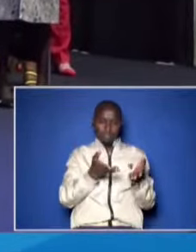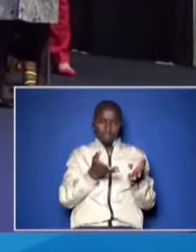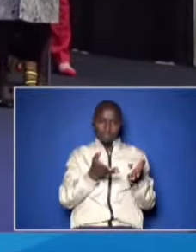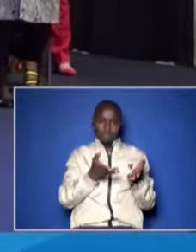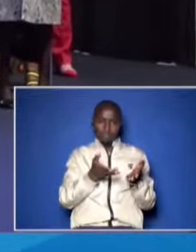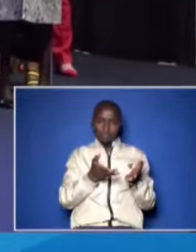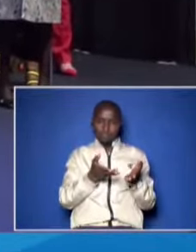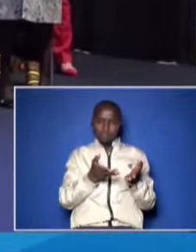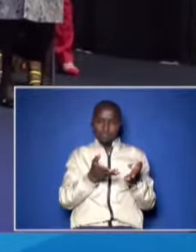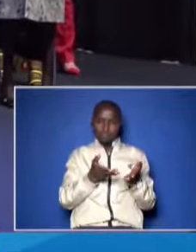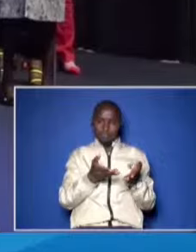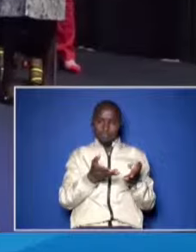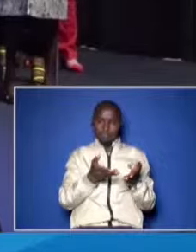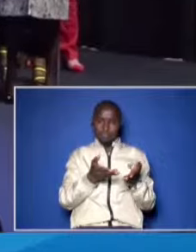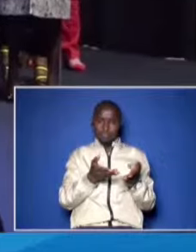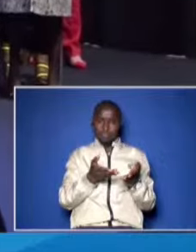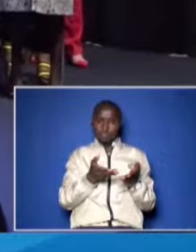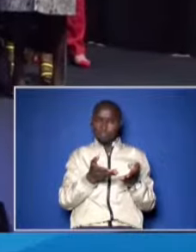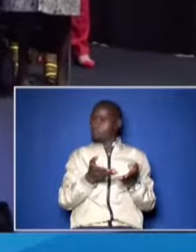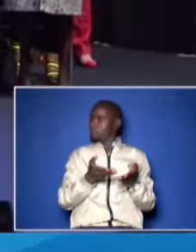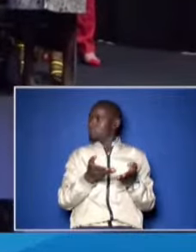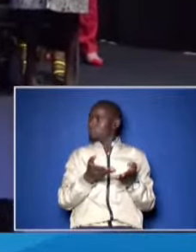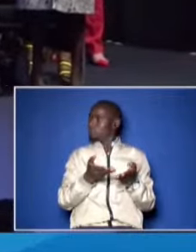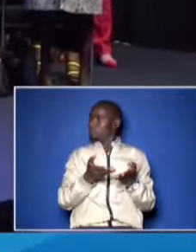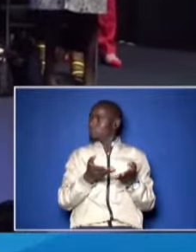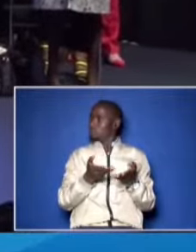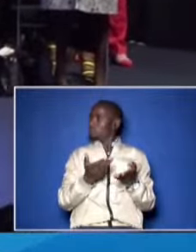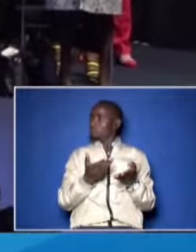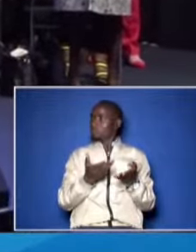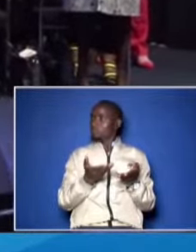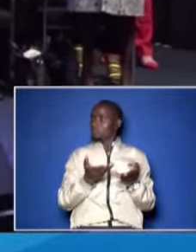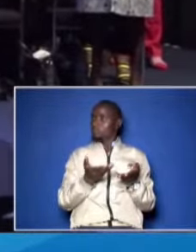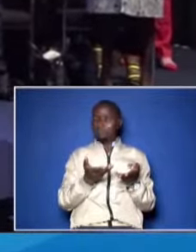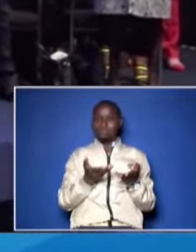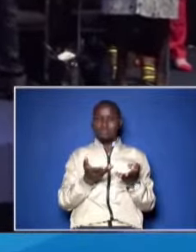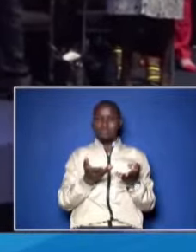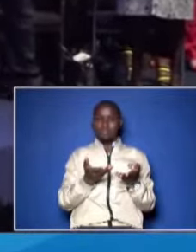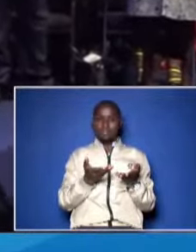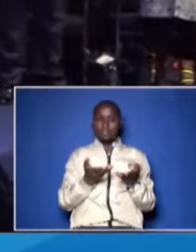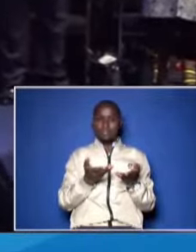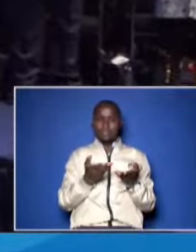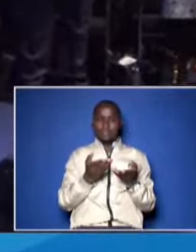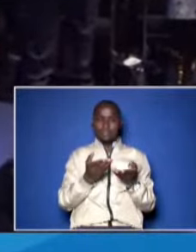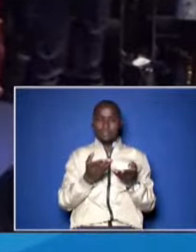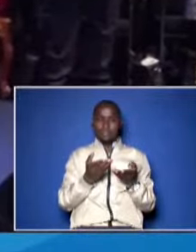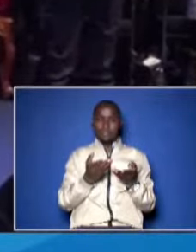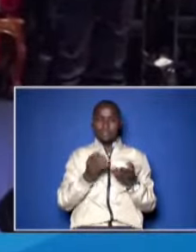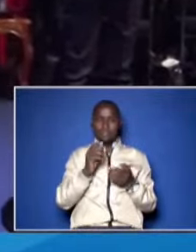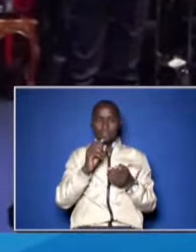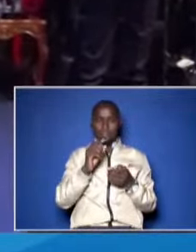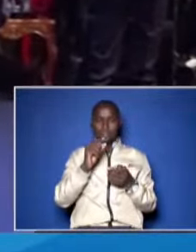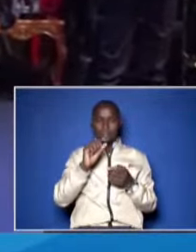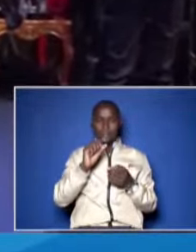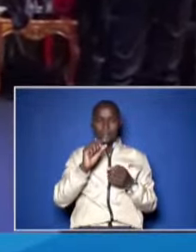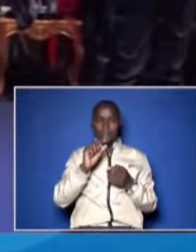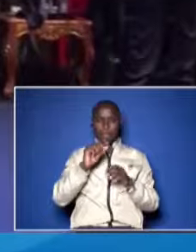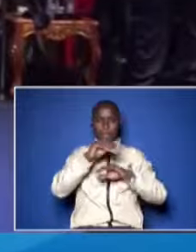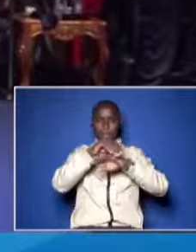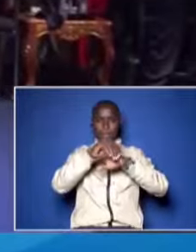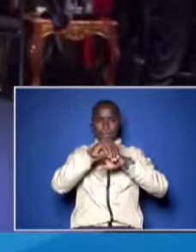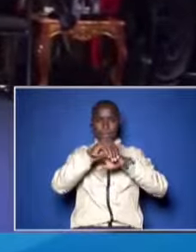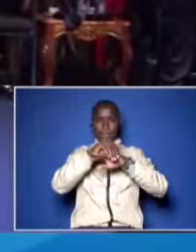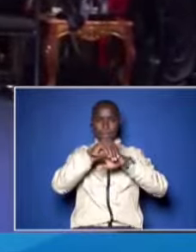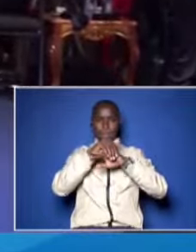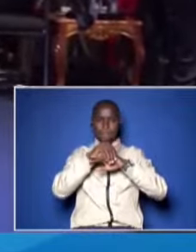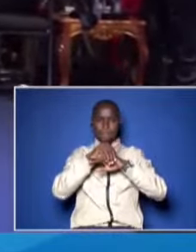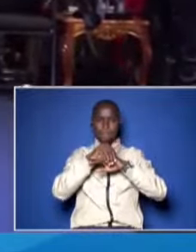here Queen Victoria of England years ago Victoria Eng asked